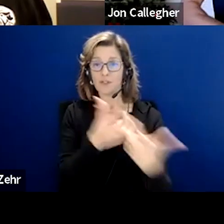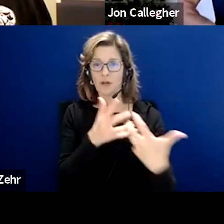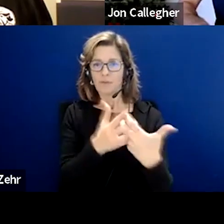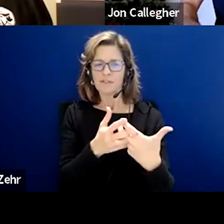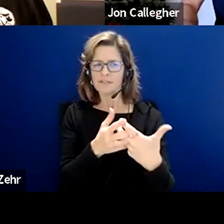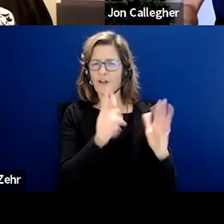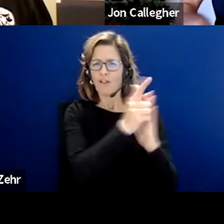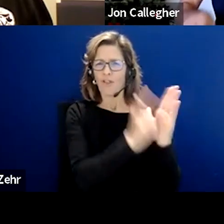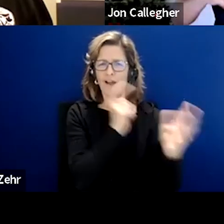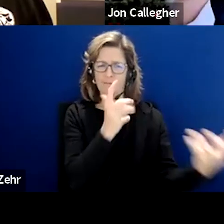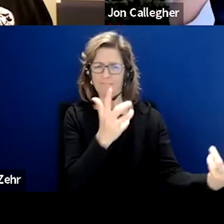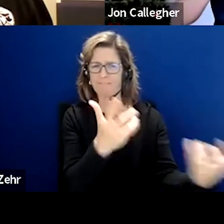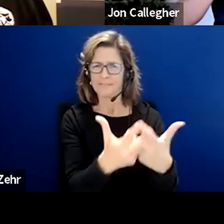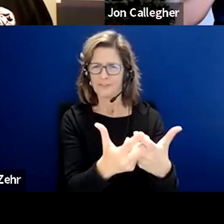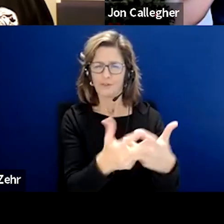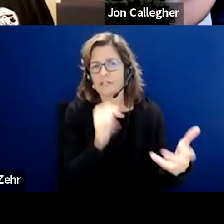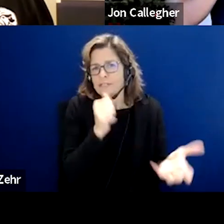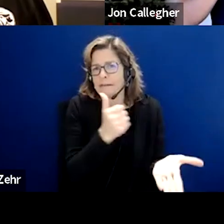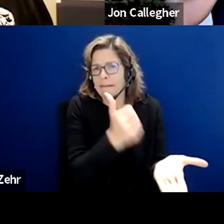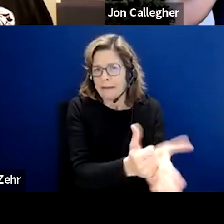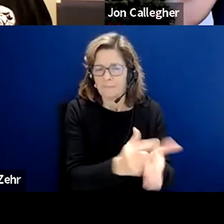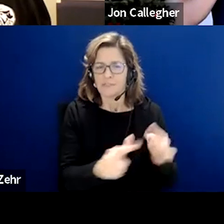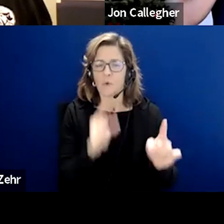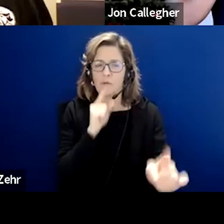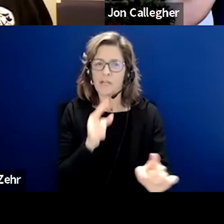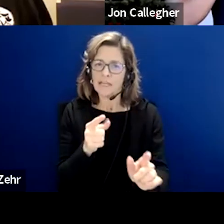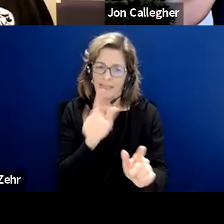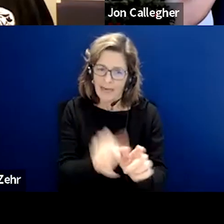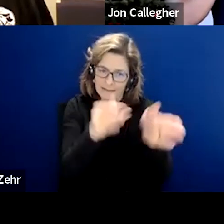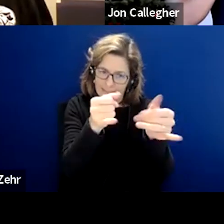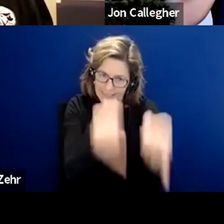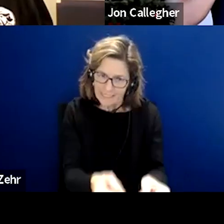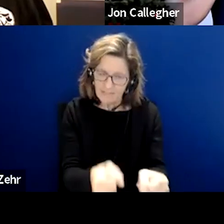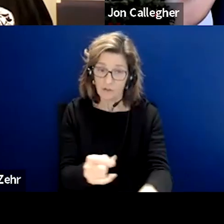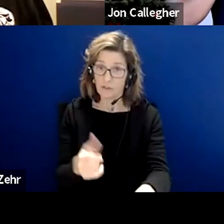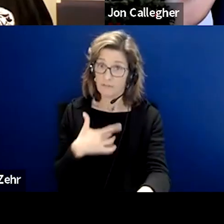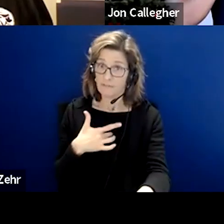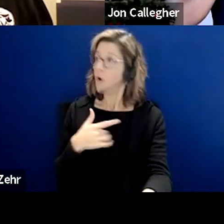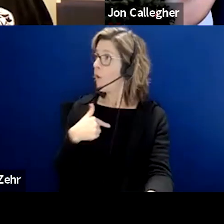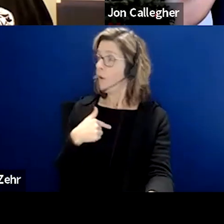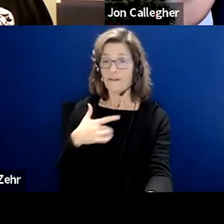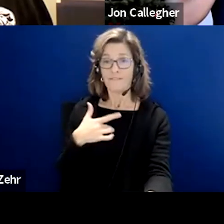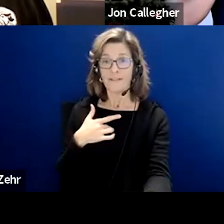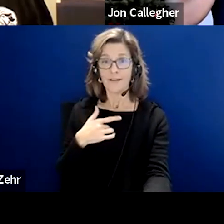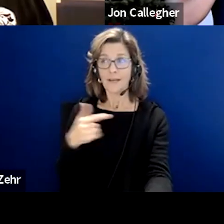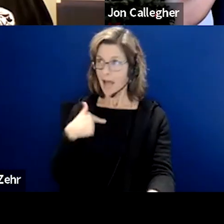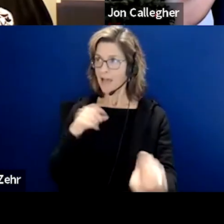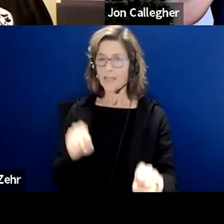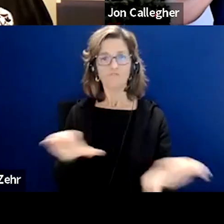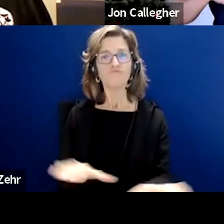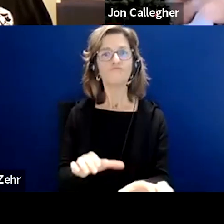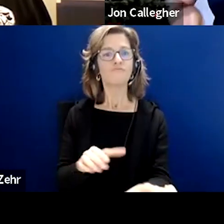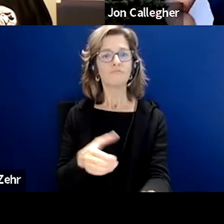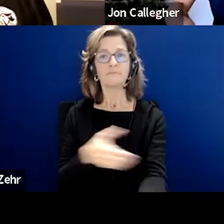does empowerment mean to the individual? Because it's great to have a baseline, but the